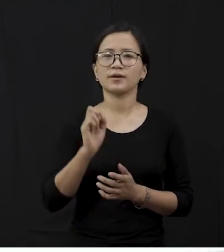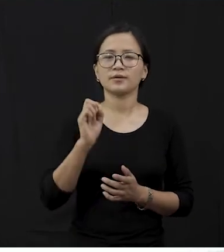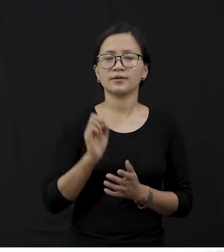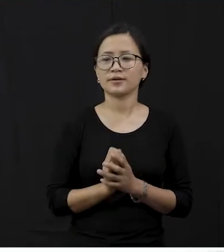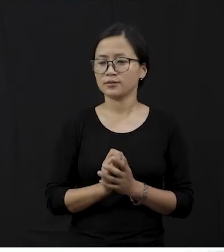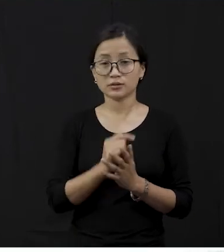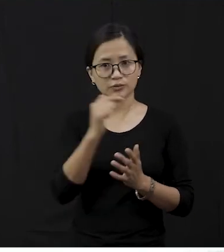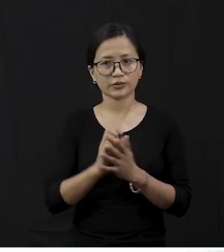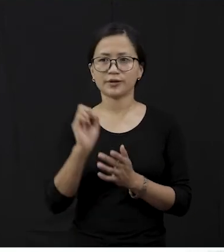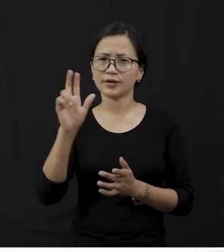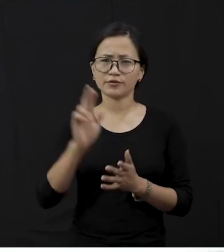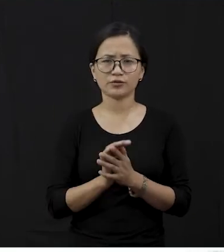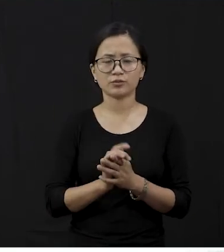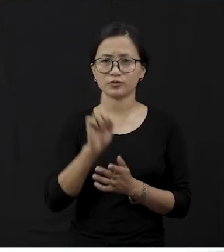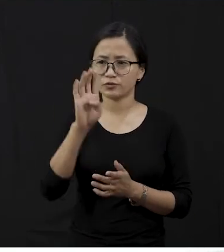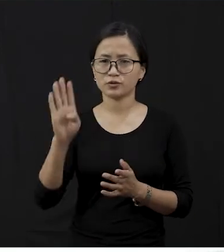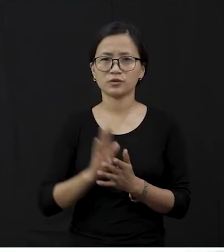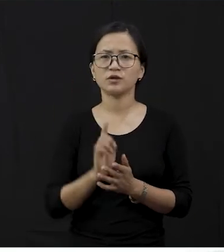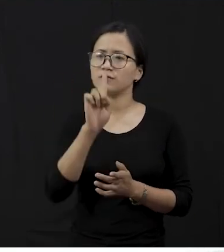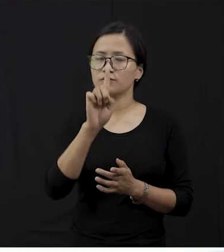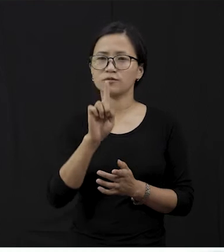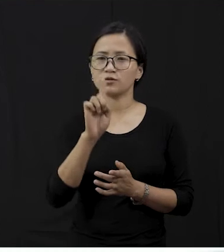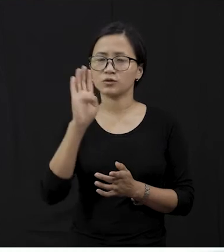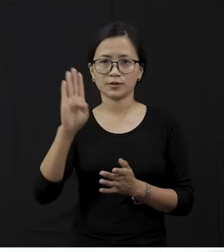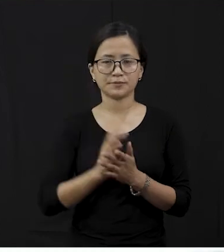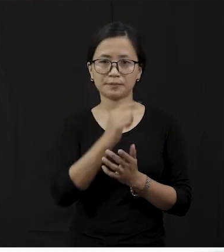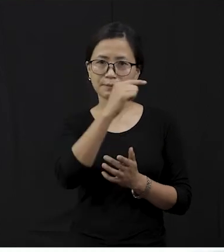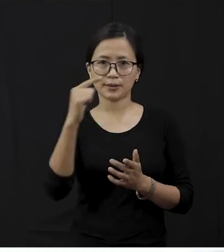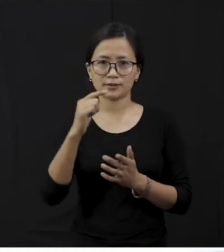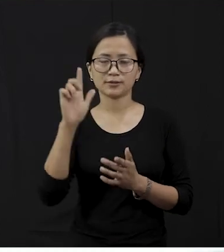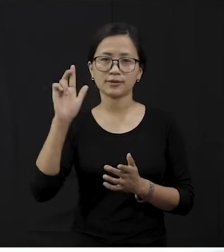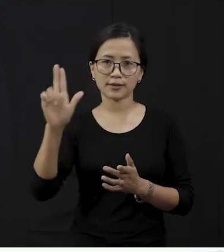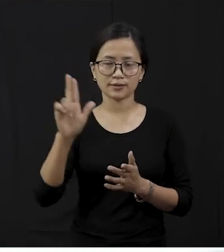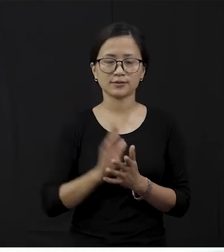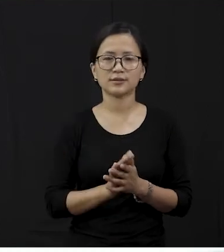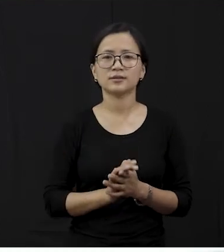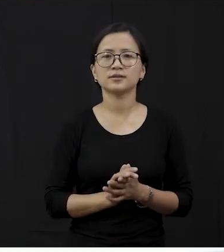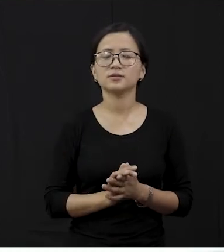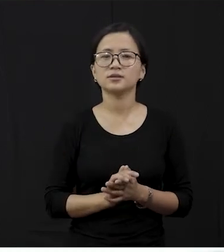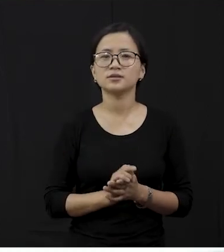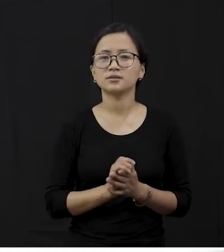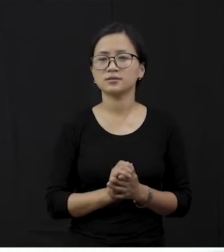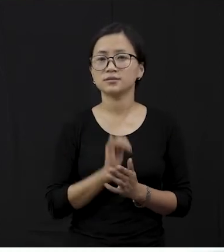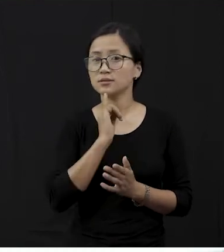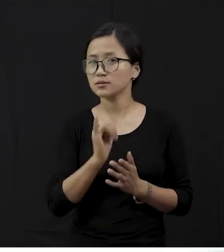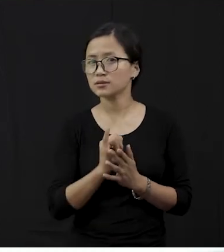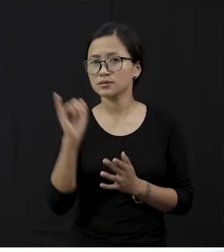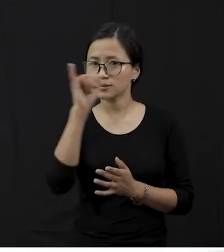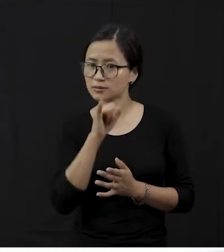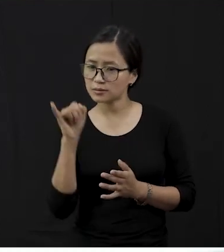14, right? 14 minus 8 is 6. Okay? 14 minus 8